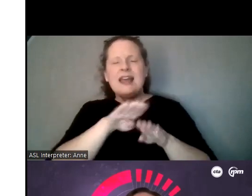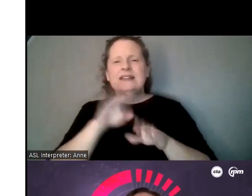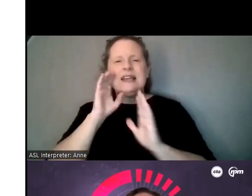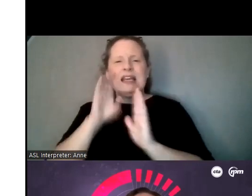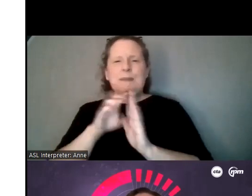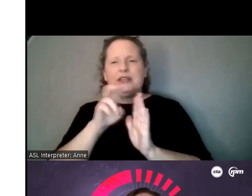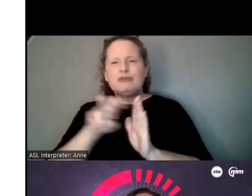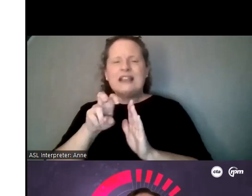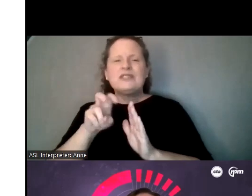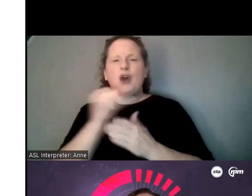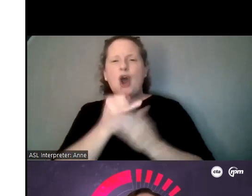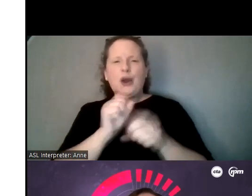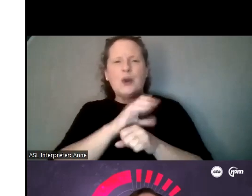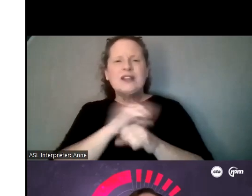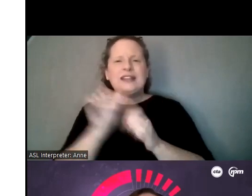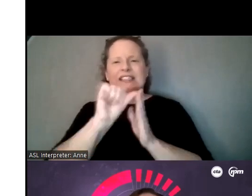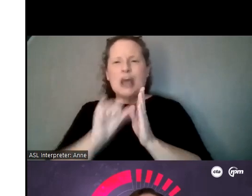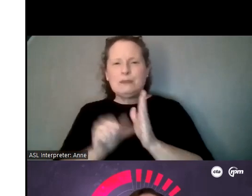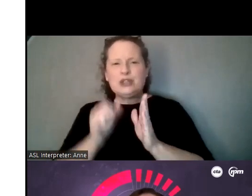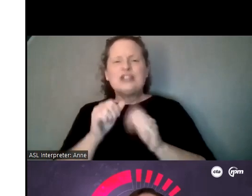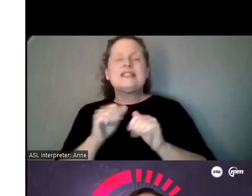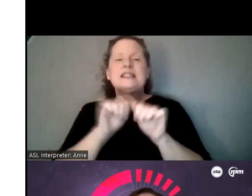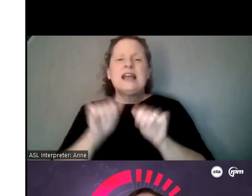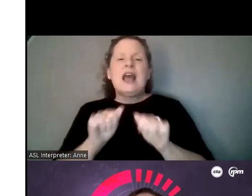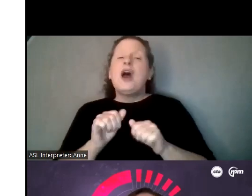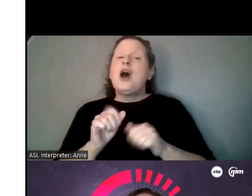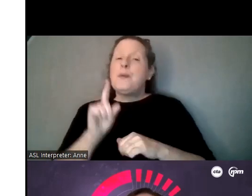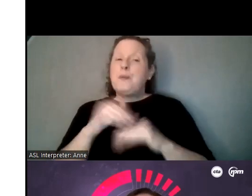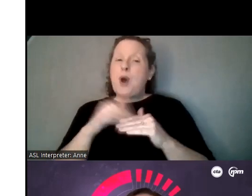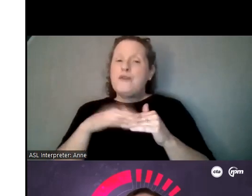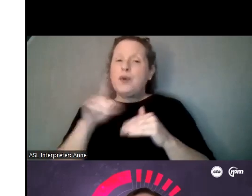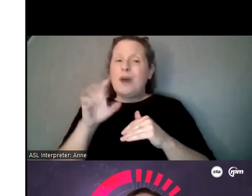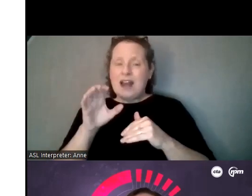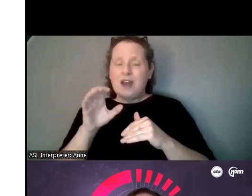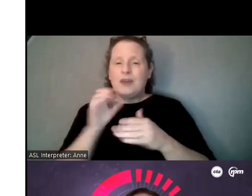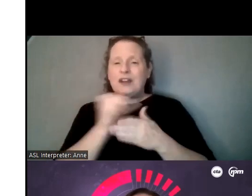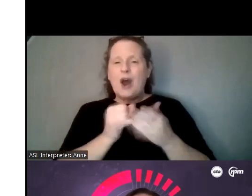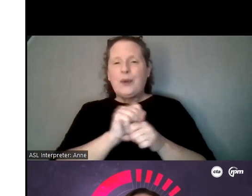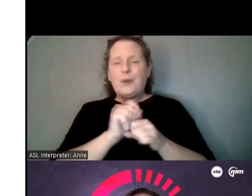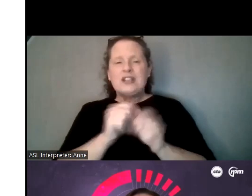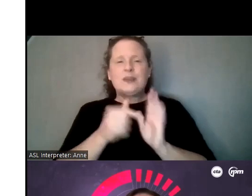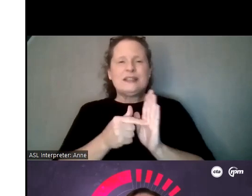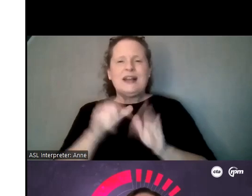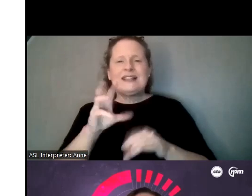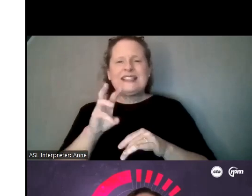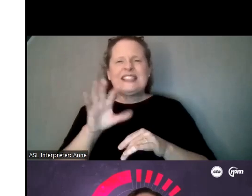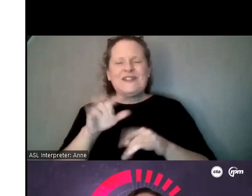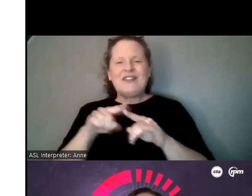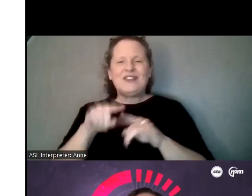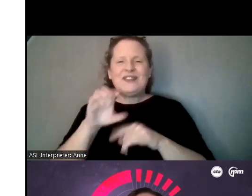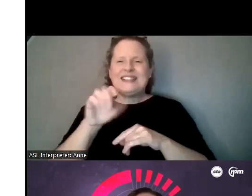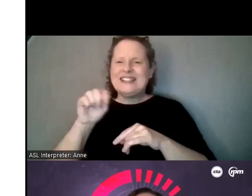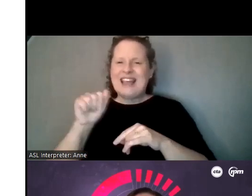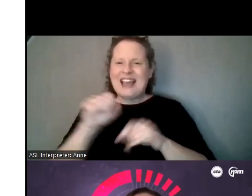and sculptures. More than 100 artworks are exhibited at 65 CTA stations and are seen daily